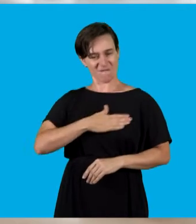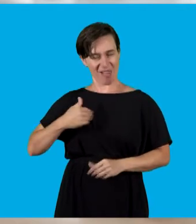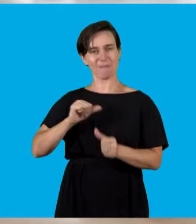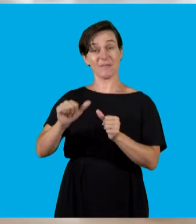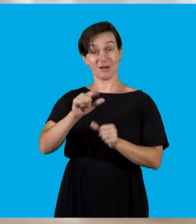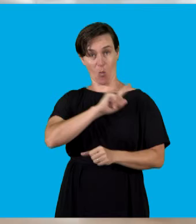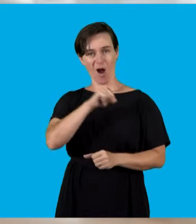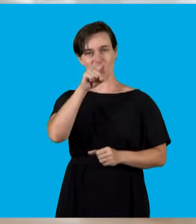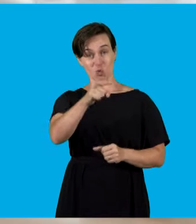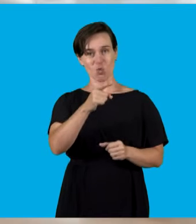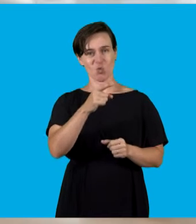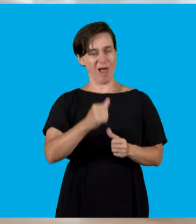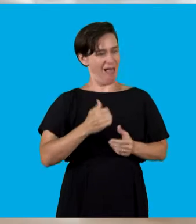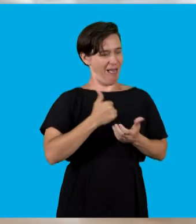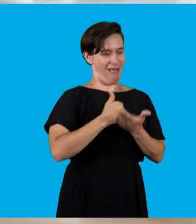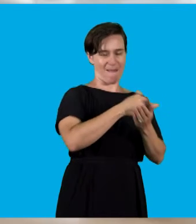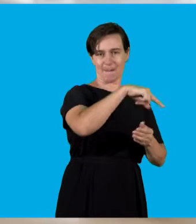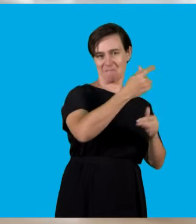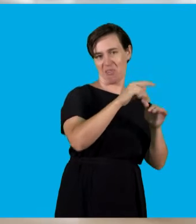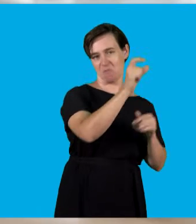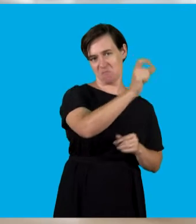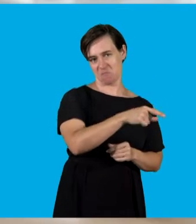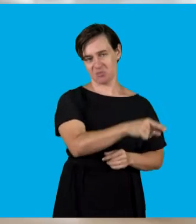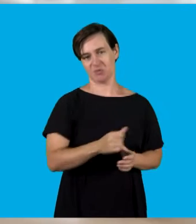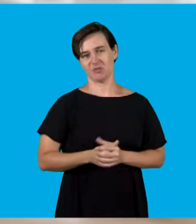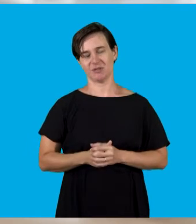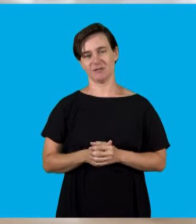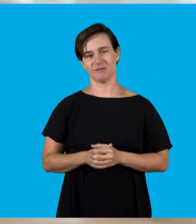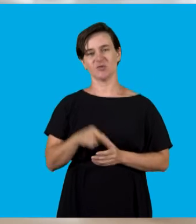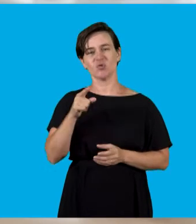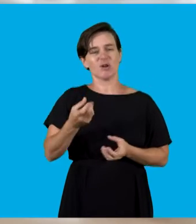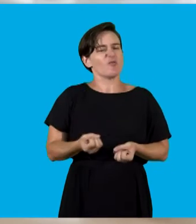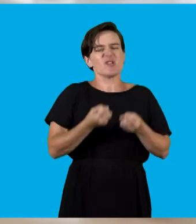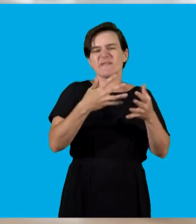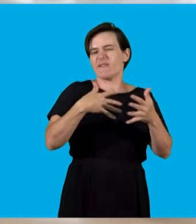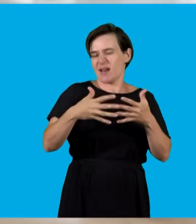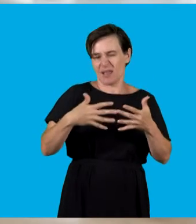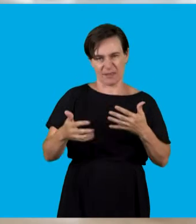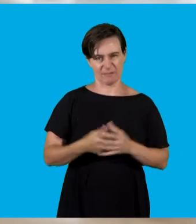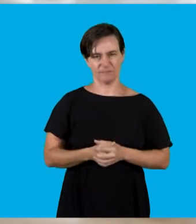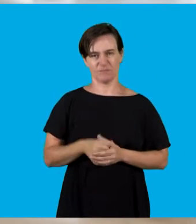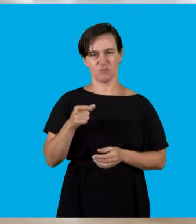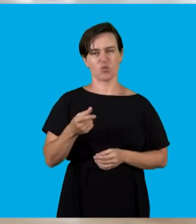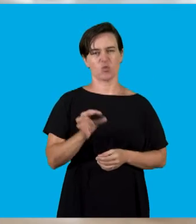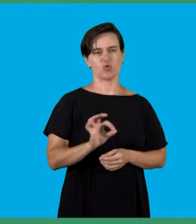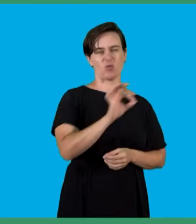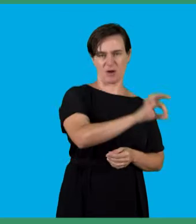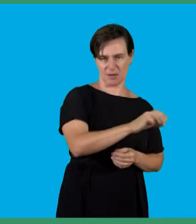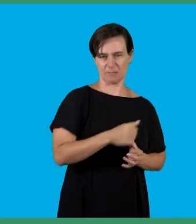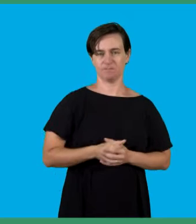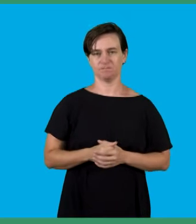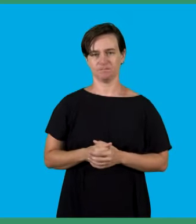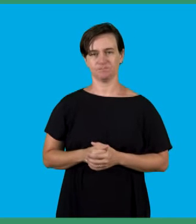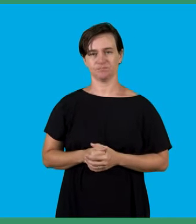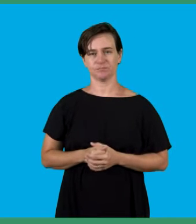made a difference in the life of the other person by doing what? By donating. So that's an example of